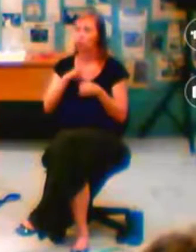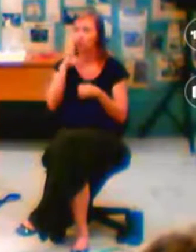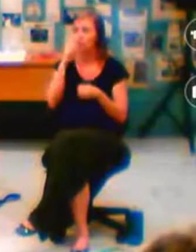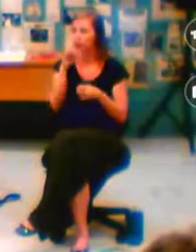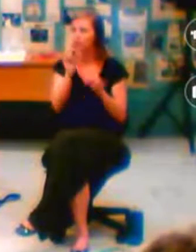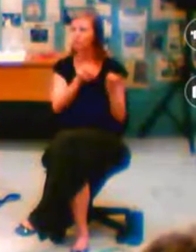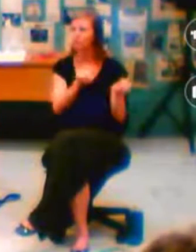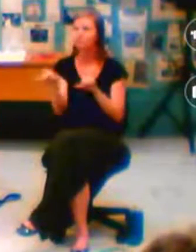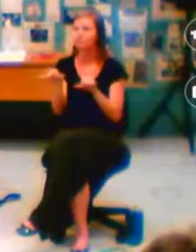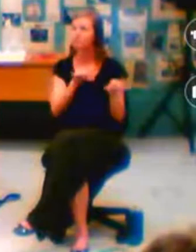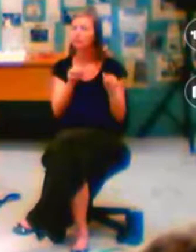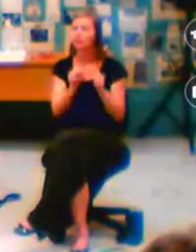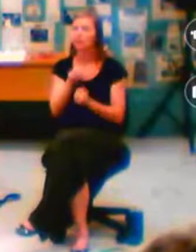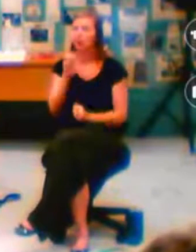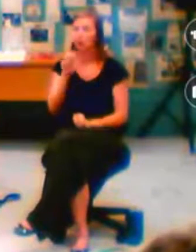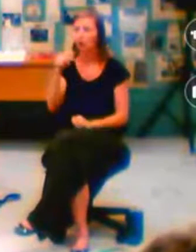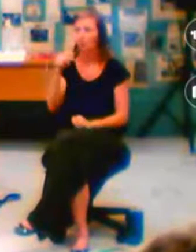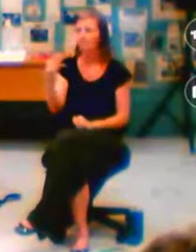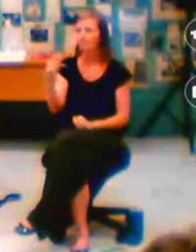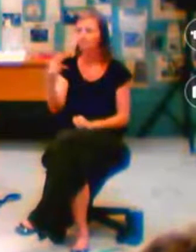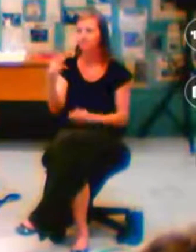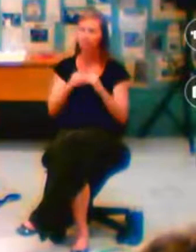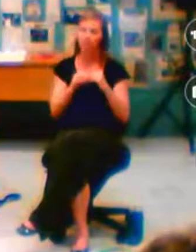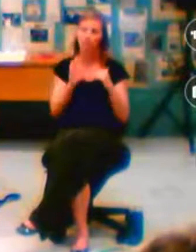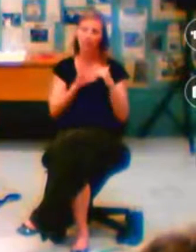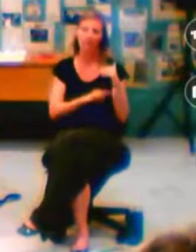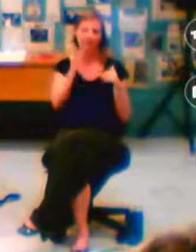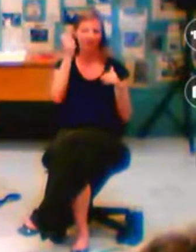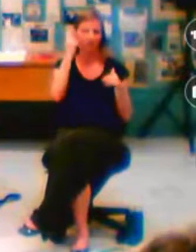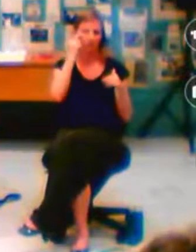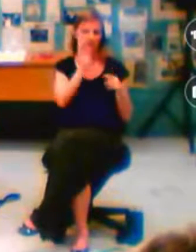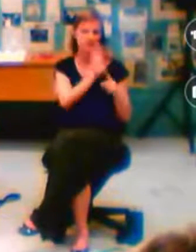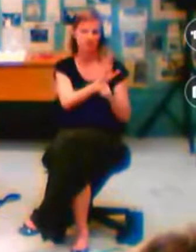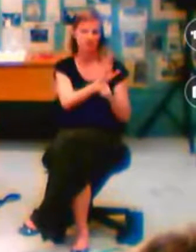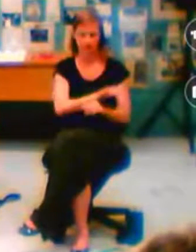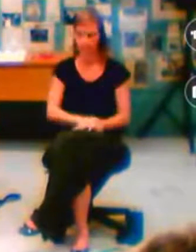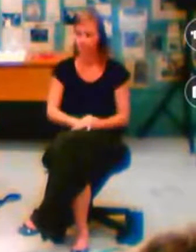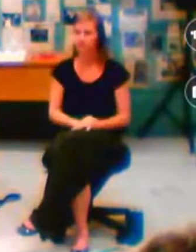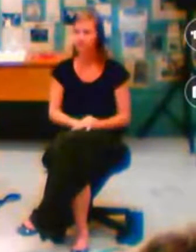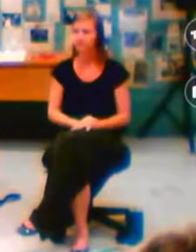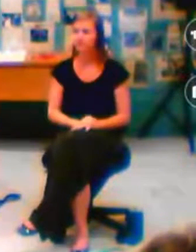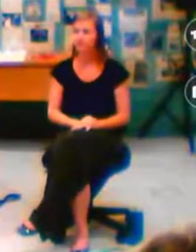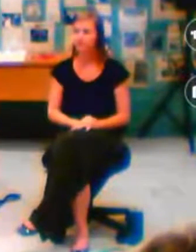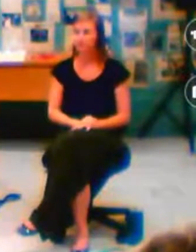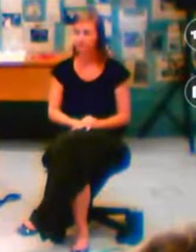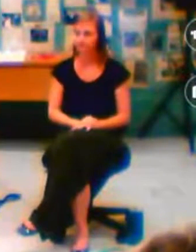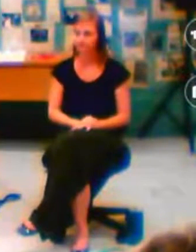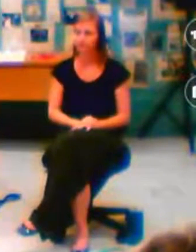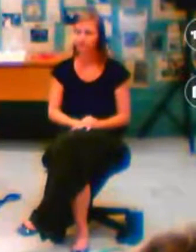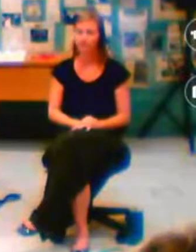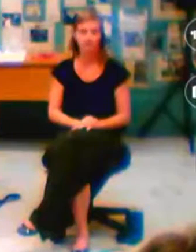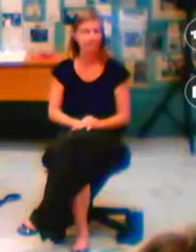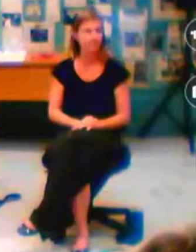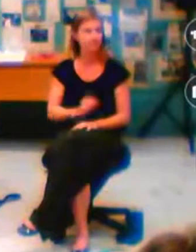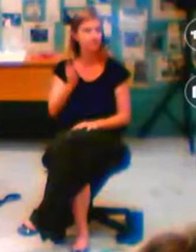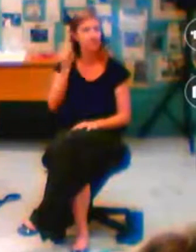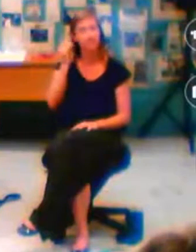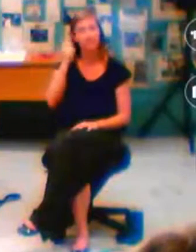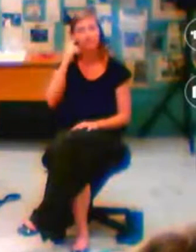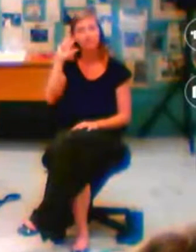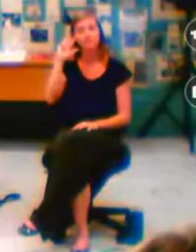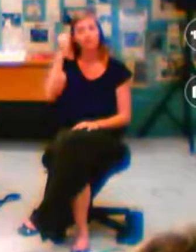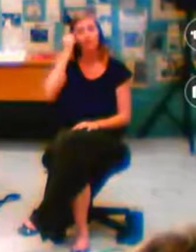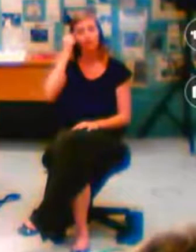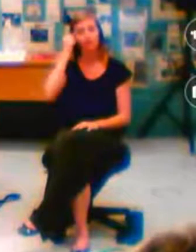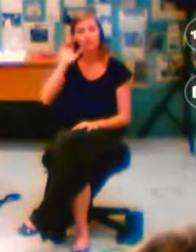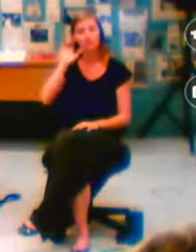it was intended that the election take on campaign contributions and that the voting be more